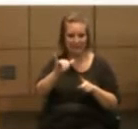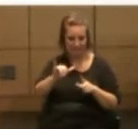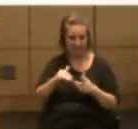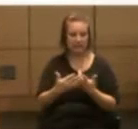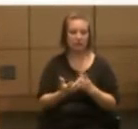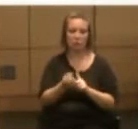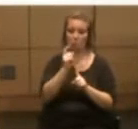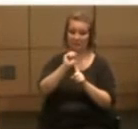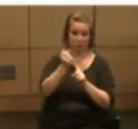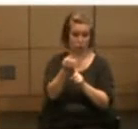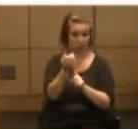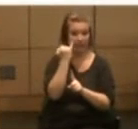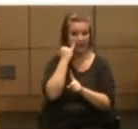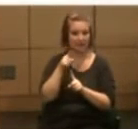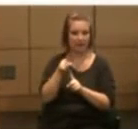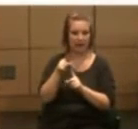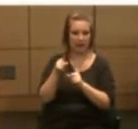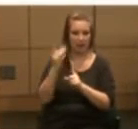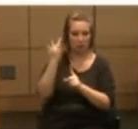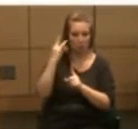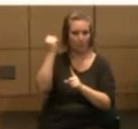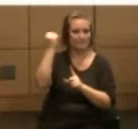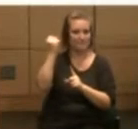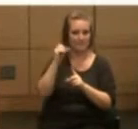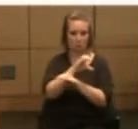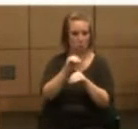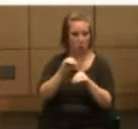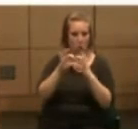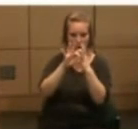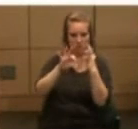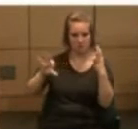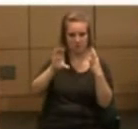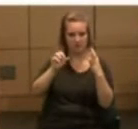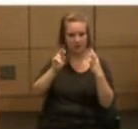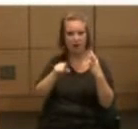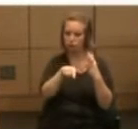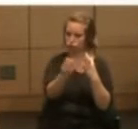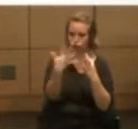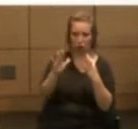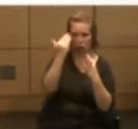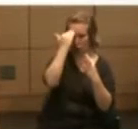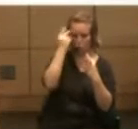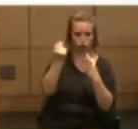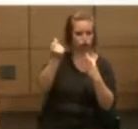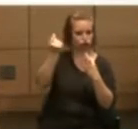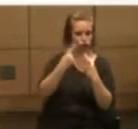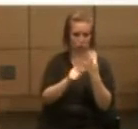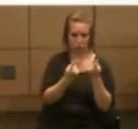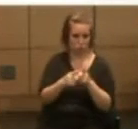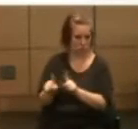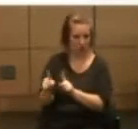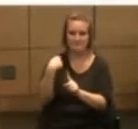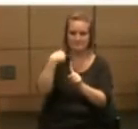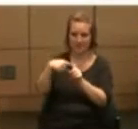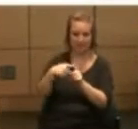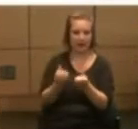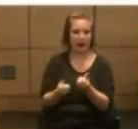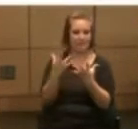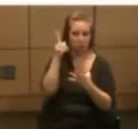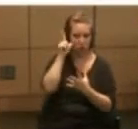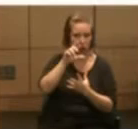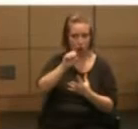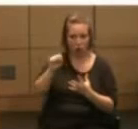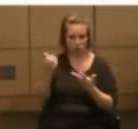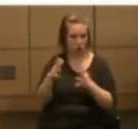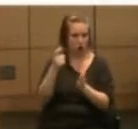situation, especially if they have absent ear canal, when you know almost right away what's going on and probably what the degree of hearing loss they have.